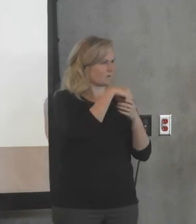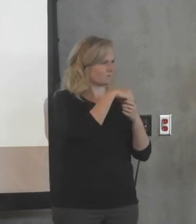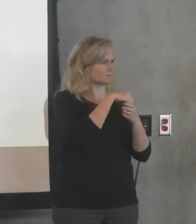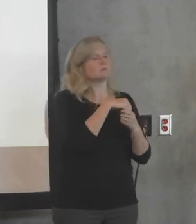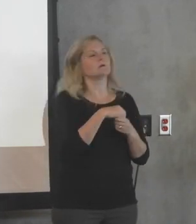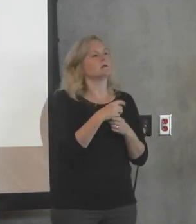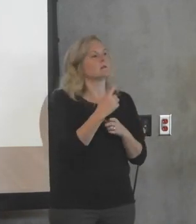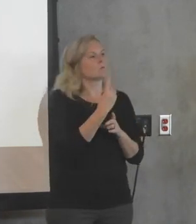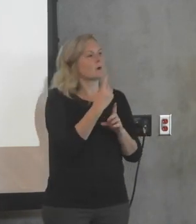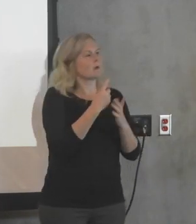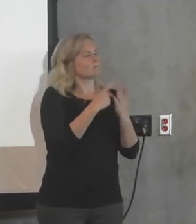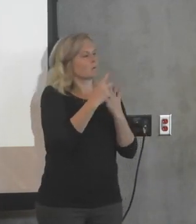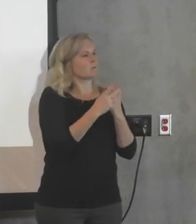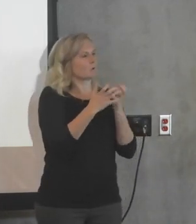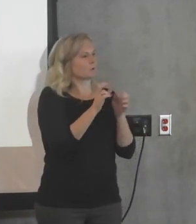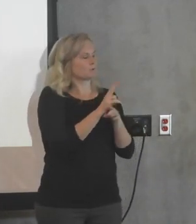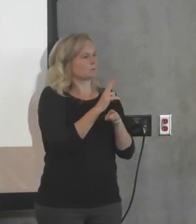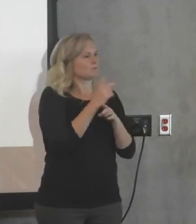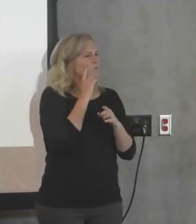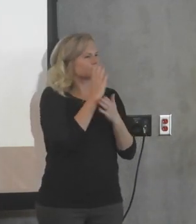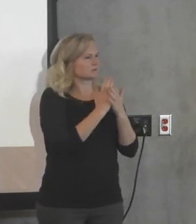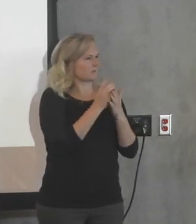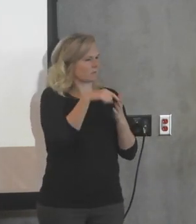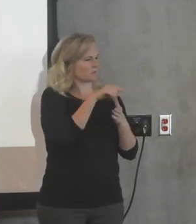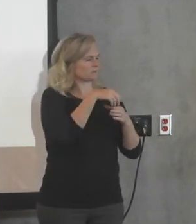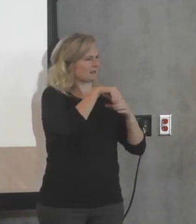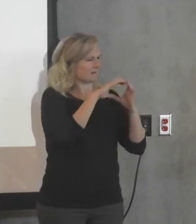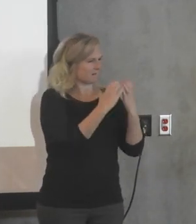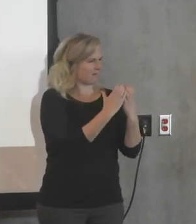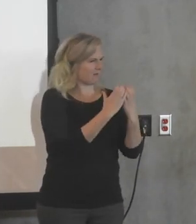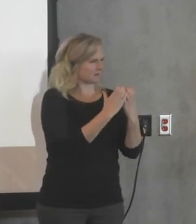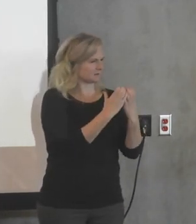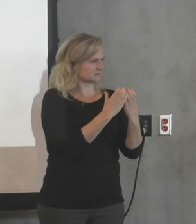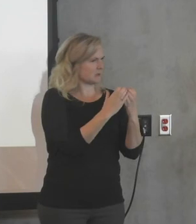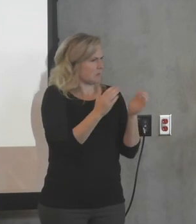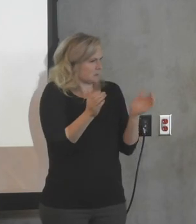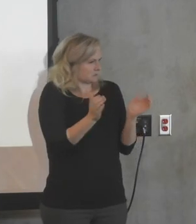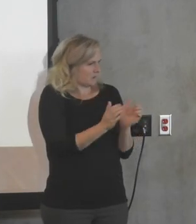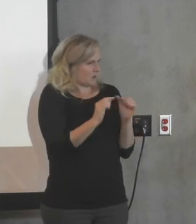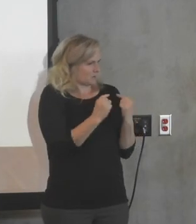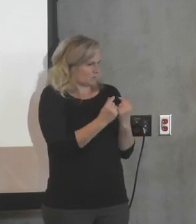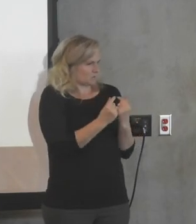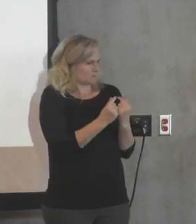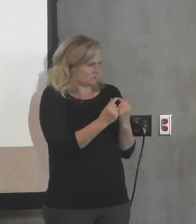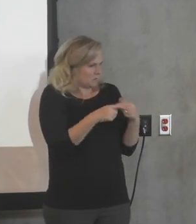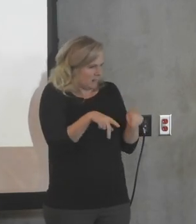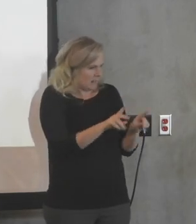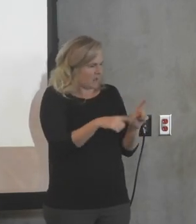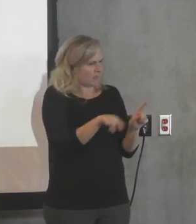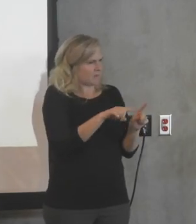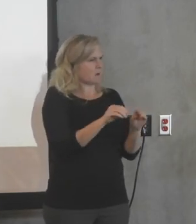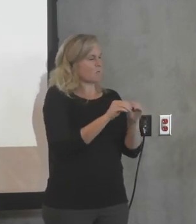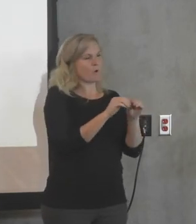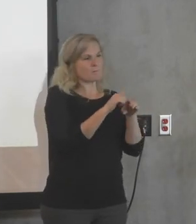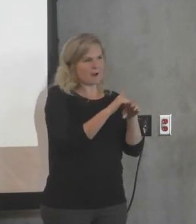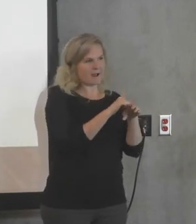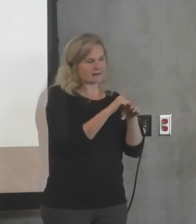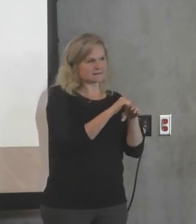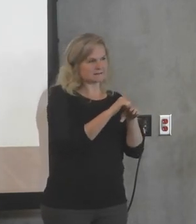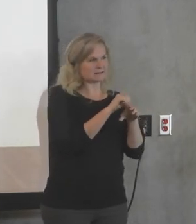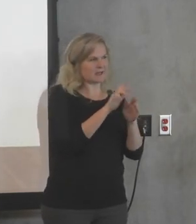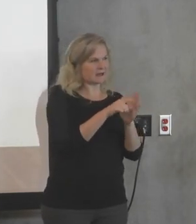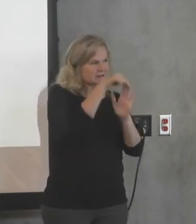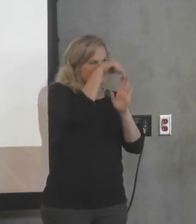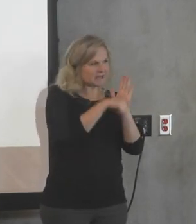to use for some of those in-class small groups to give kids a bit more practice is the intensive